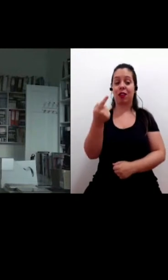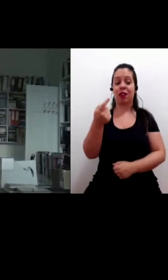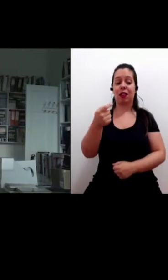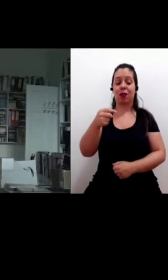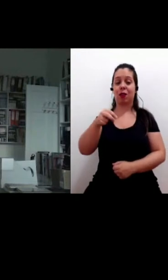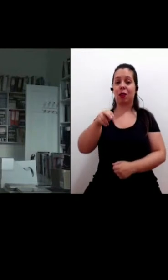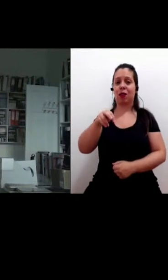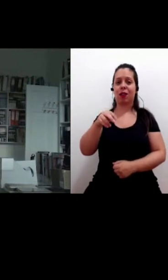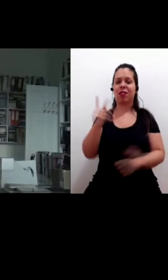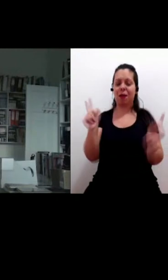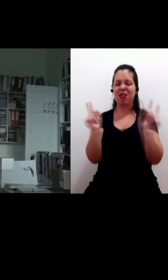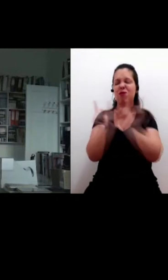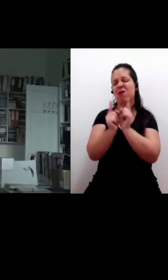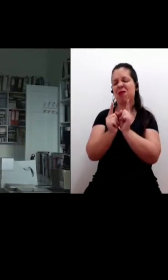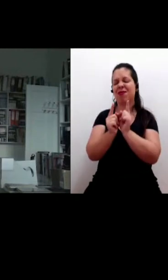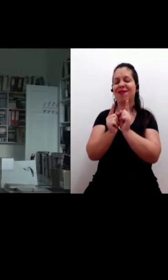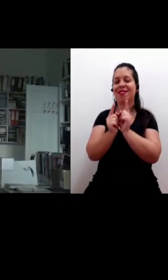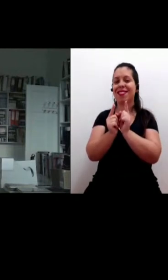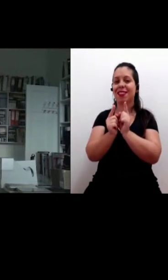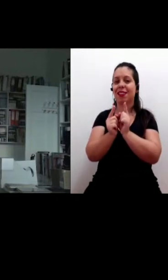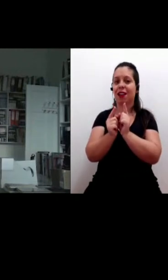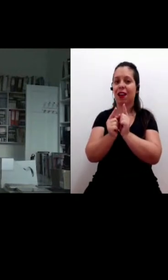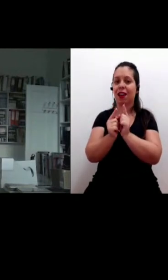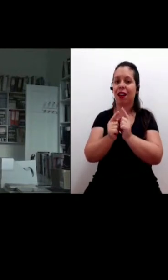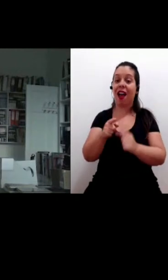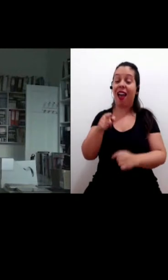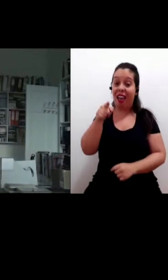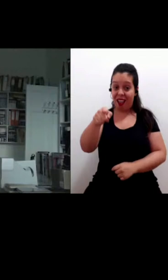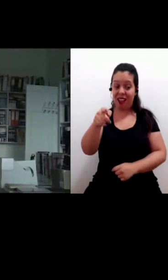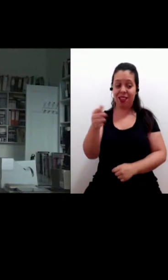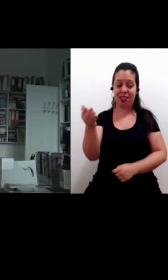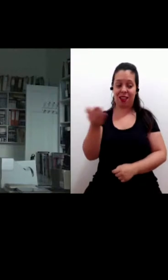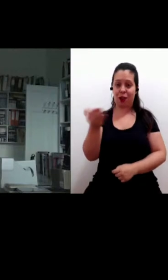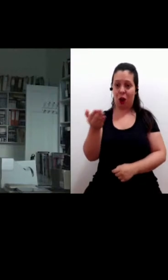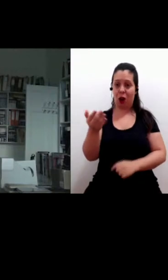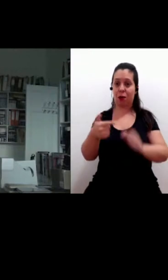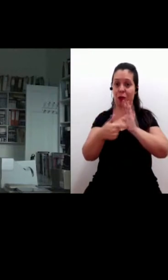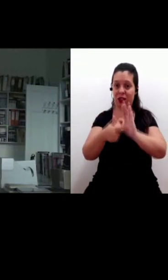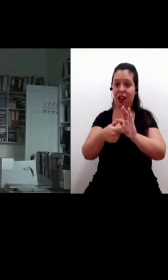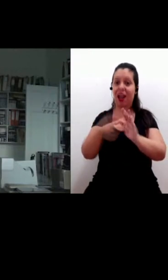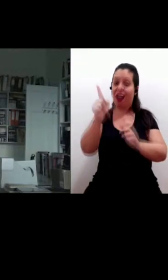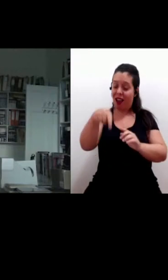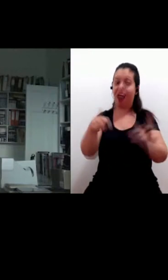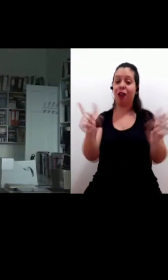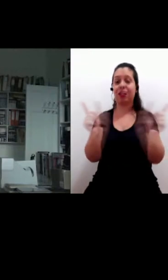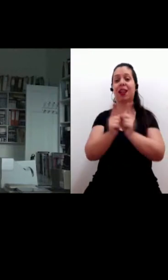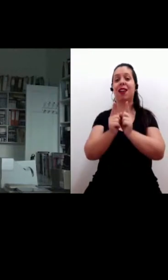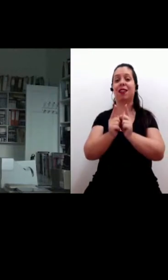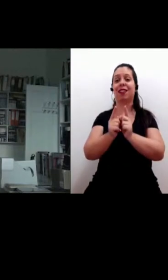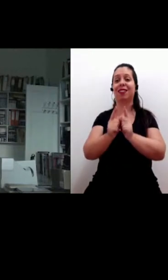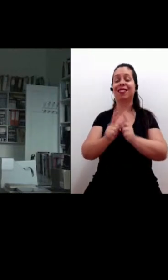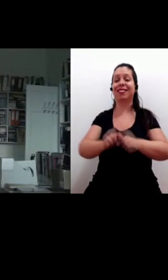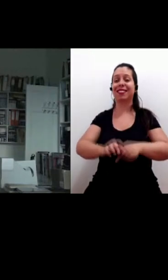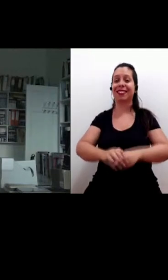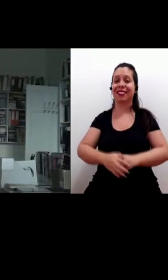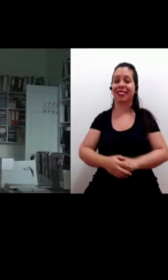for this film. And this clip is the trailer, because it talks about